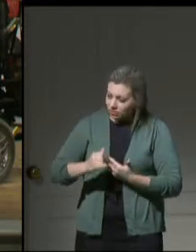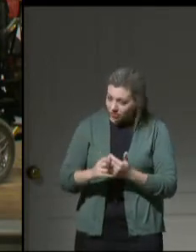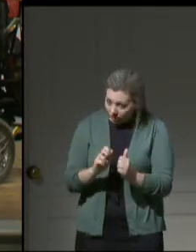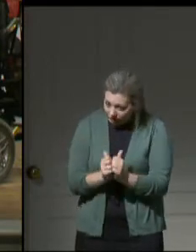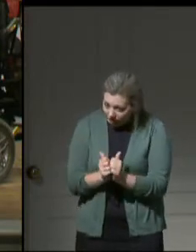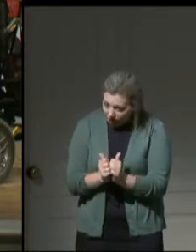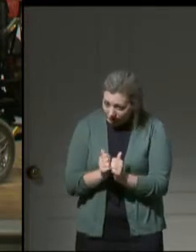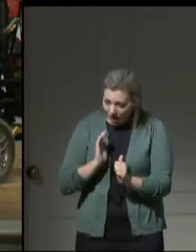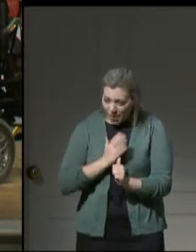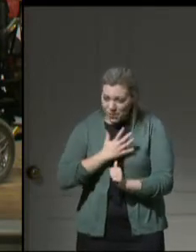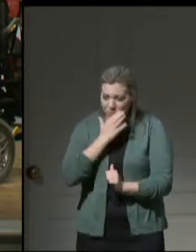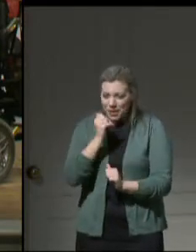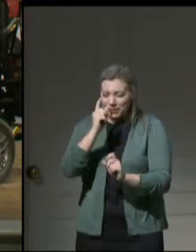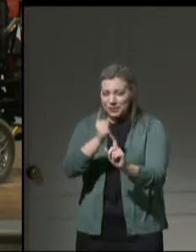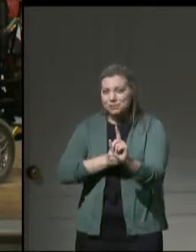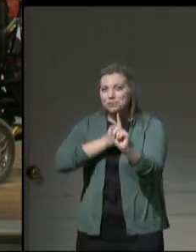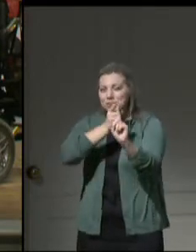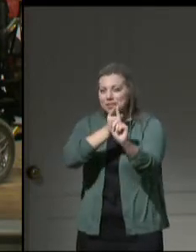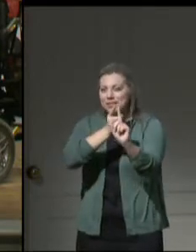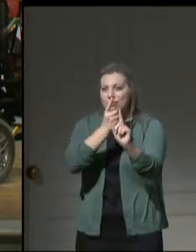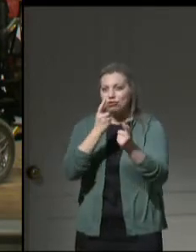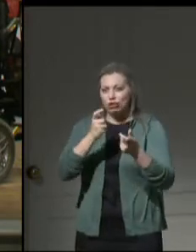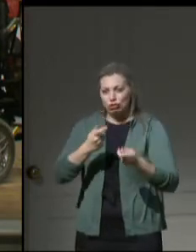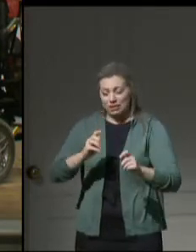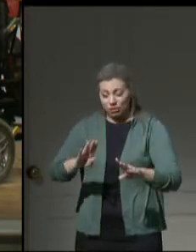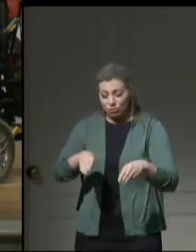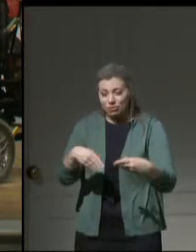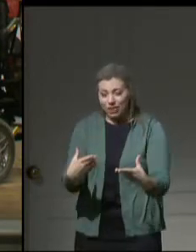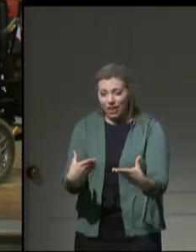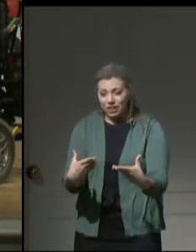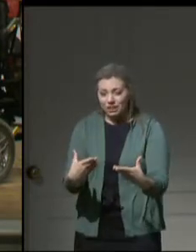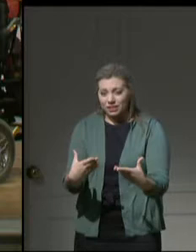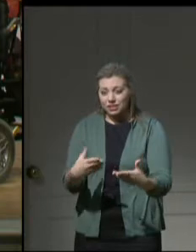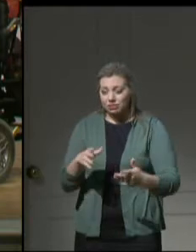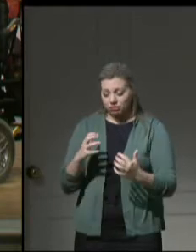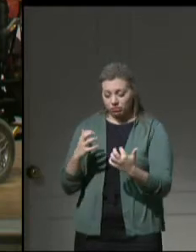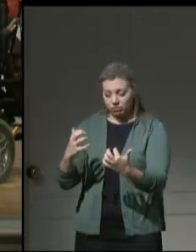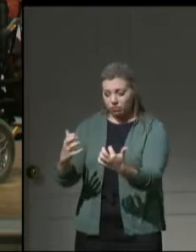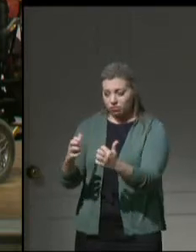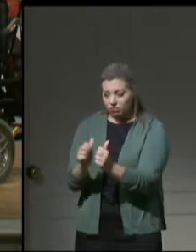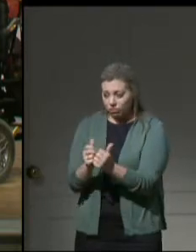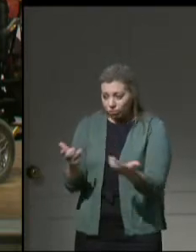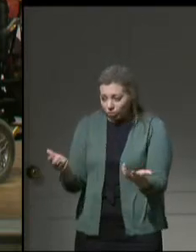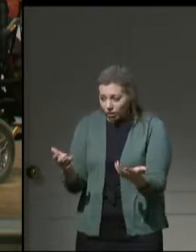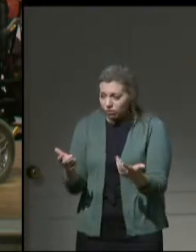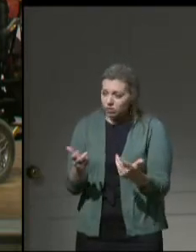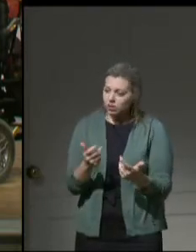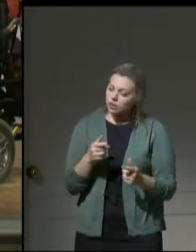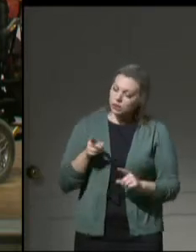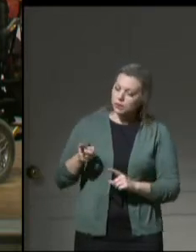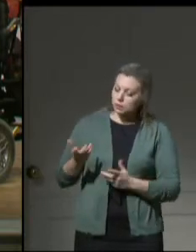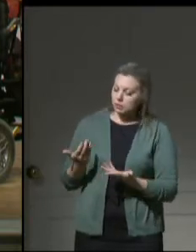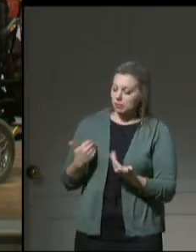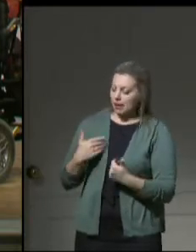of our best intent in terms of trying to provide an audience with, this limitation,